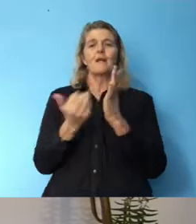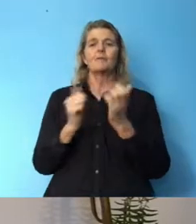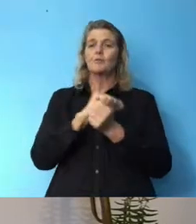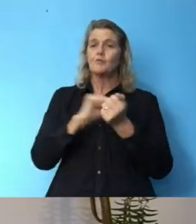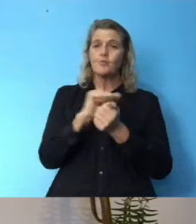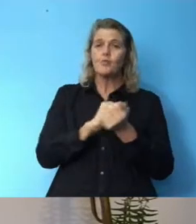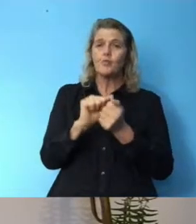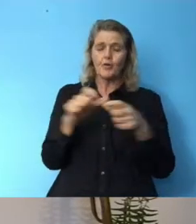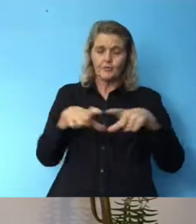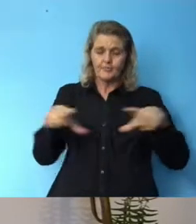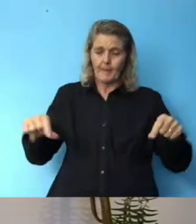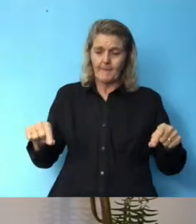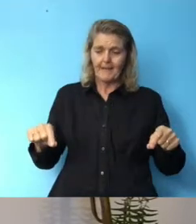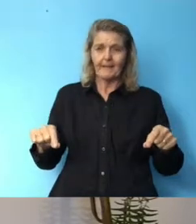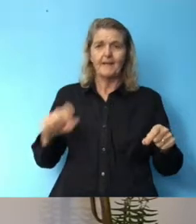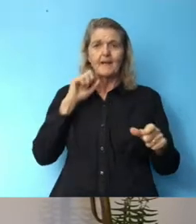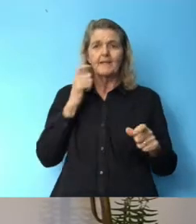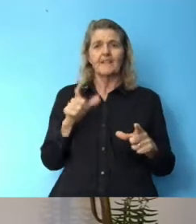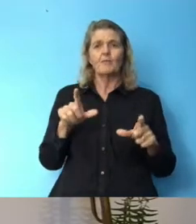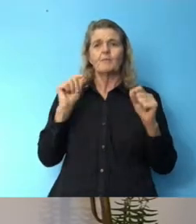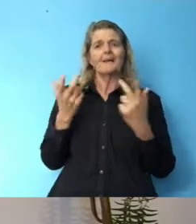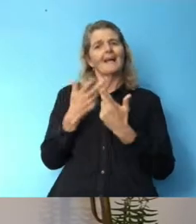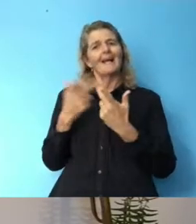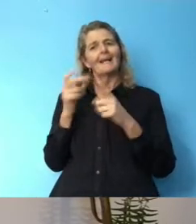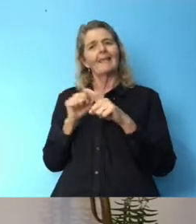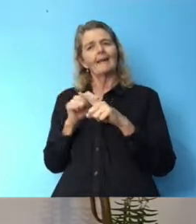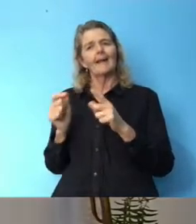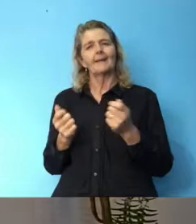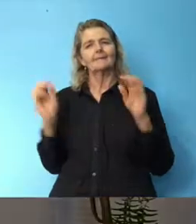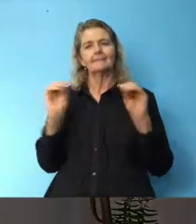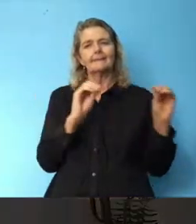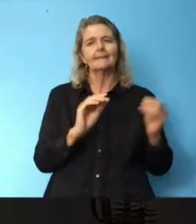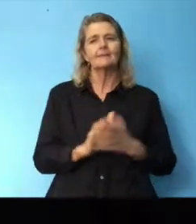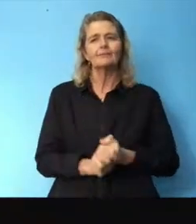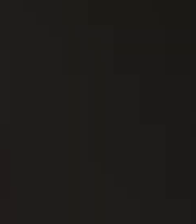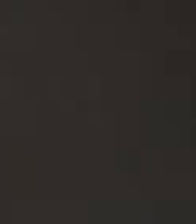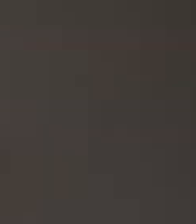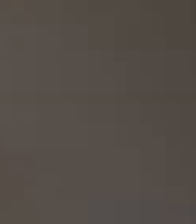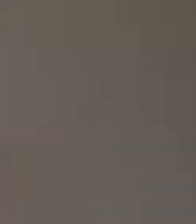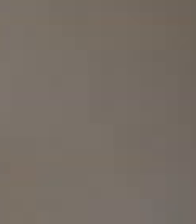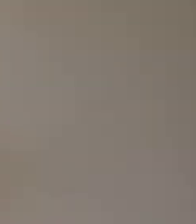out quickly and then I'll pick another side to do.